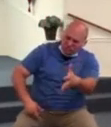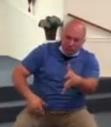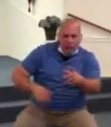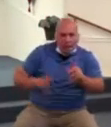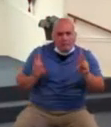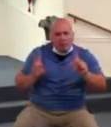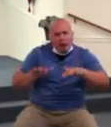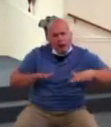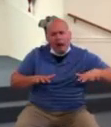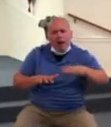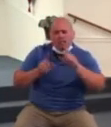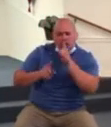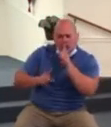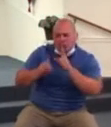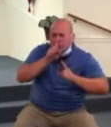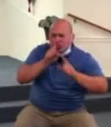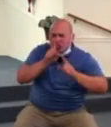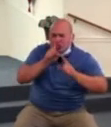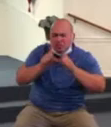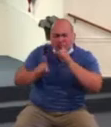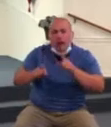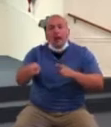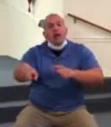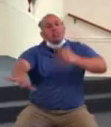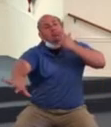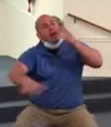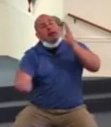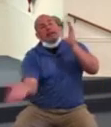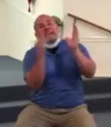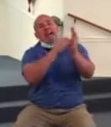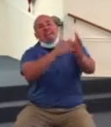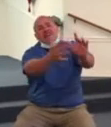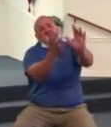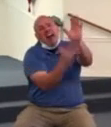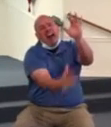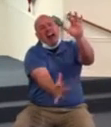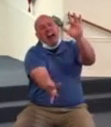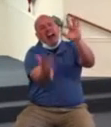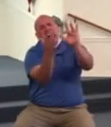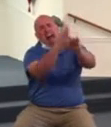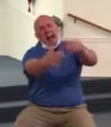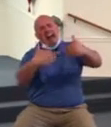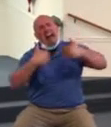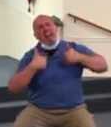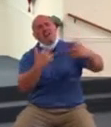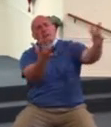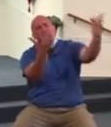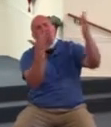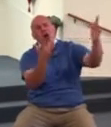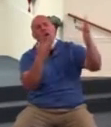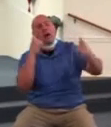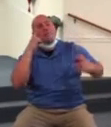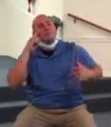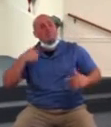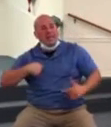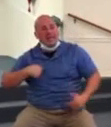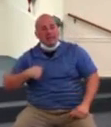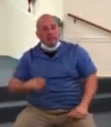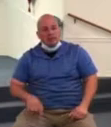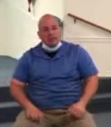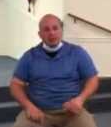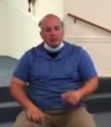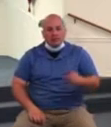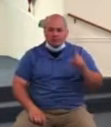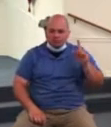"Son of David, have mercy on me." Jesus stopped and ordered the man to be brought to him. When he came